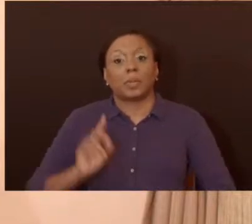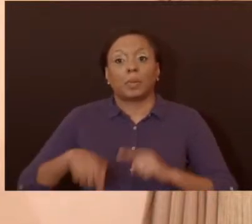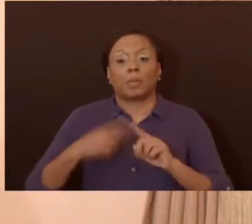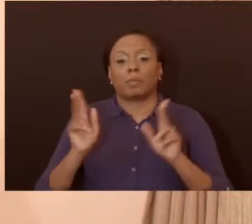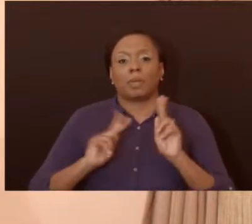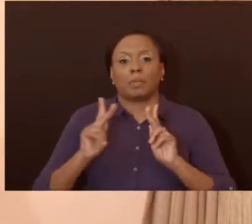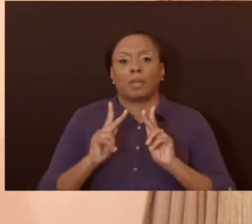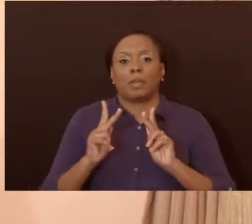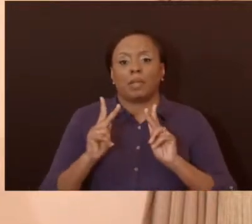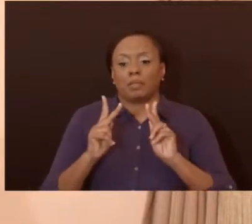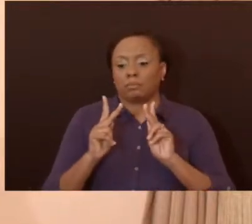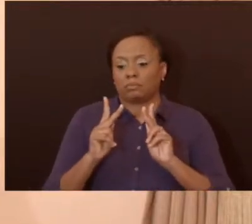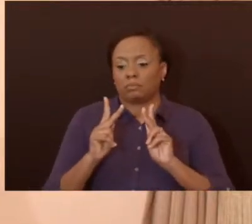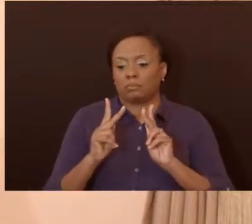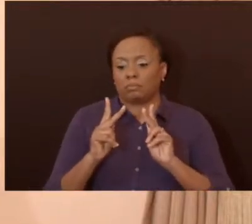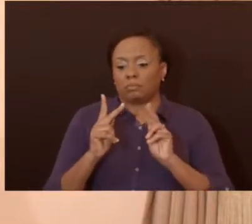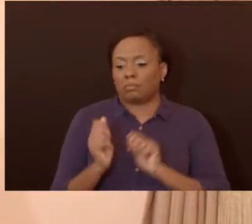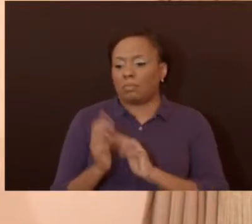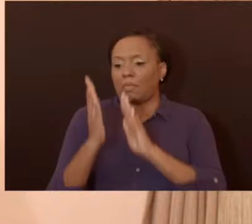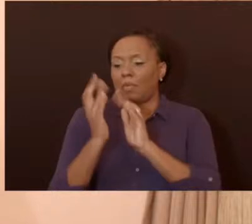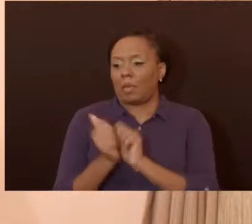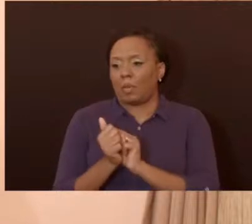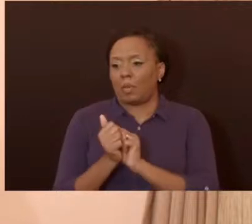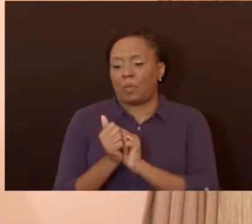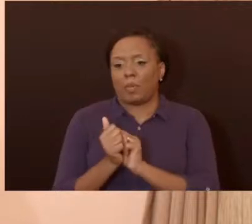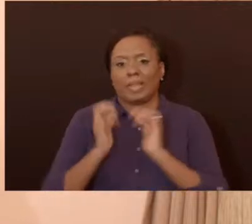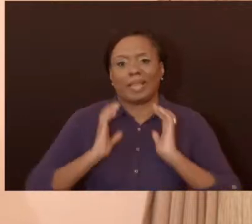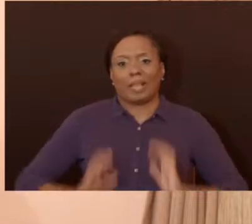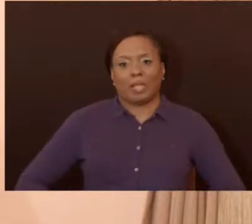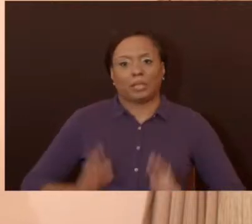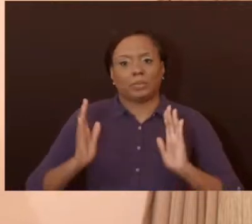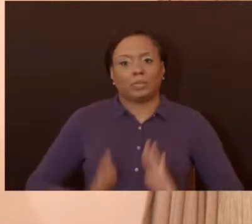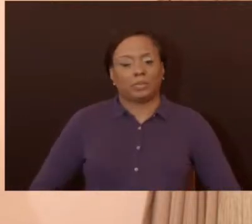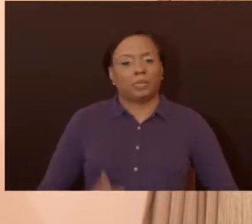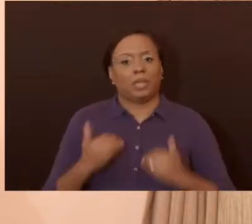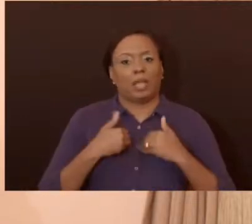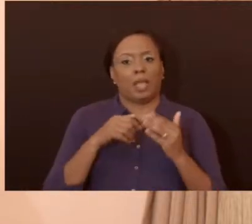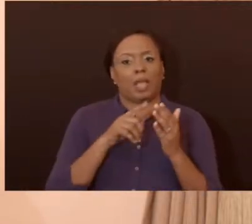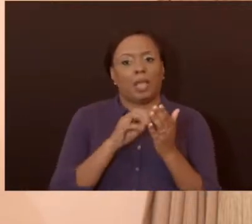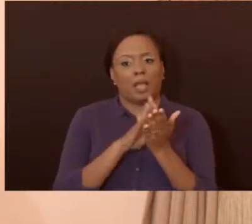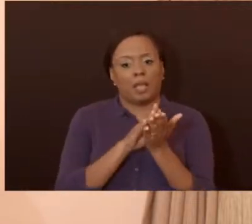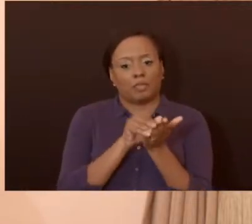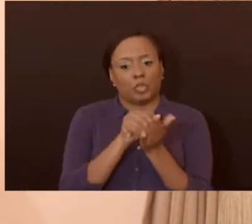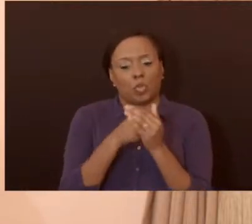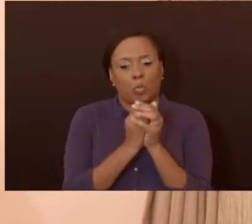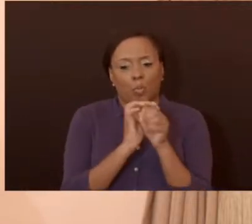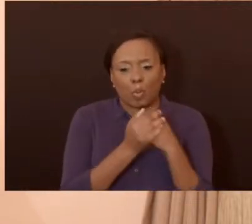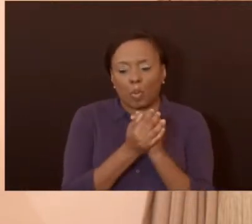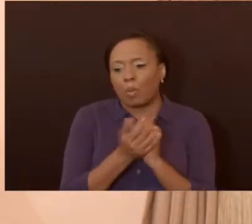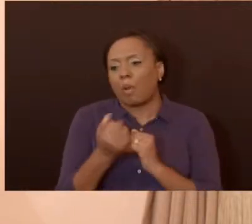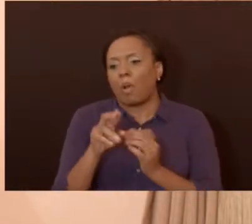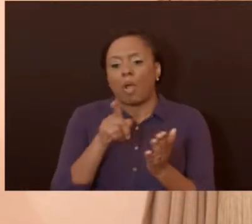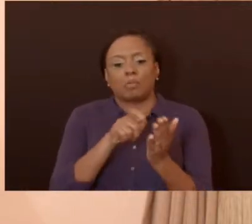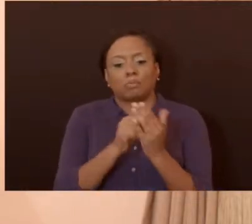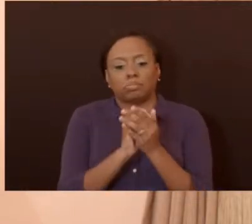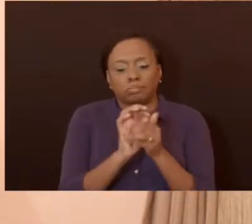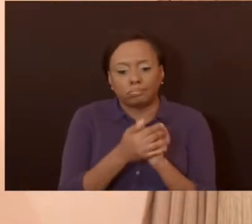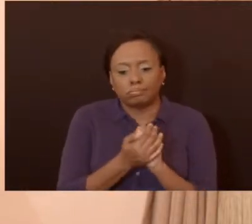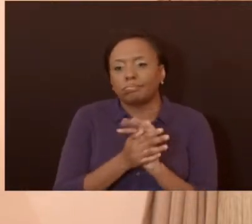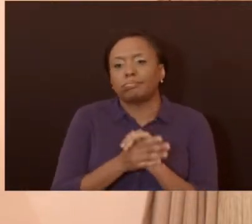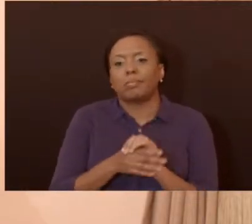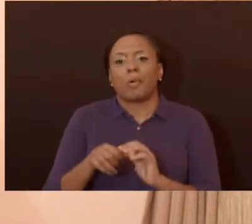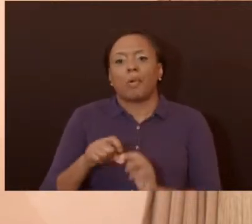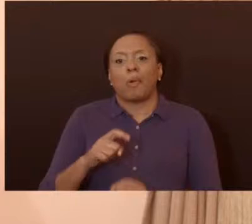with customers, there's the hand washing, there's the physical distancing, there is the hand sanitizing, the temperature taking. All